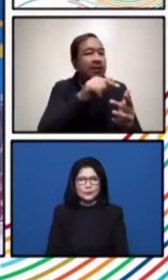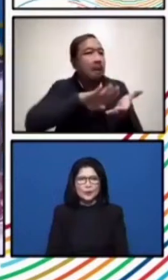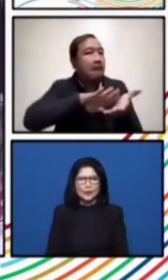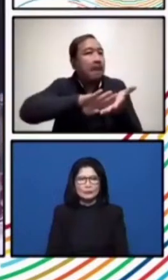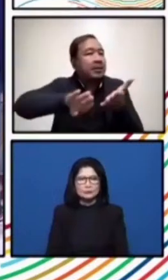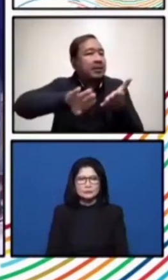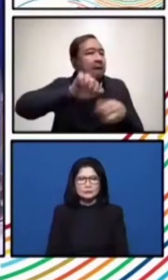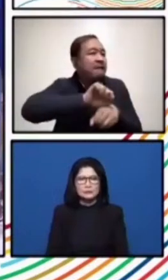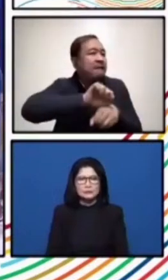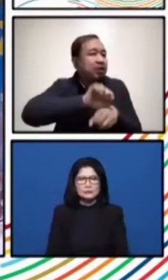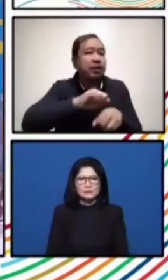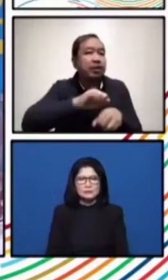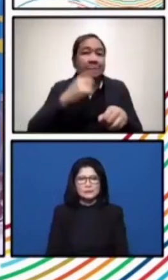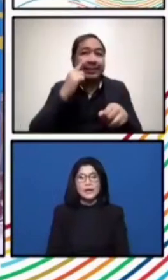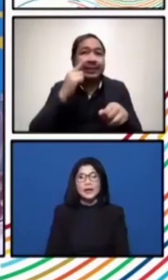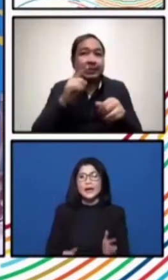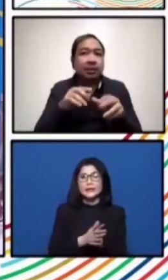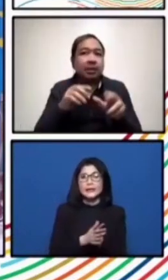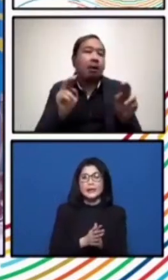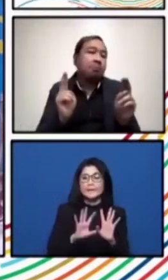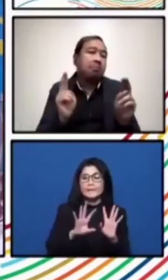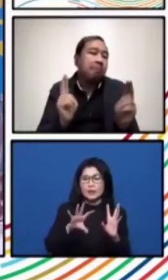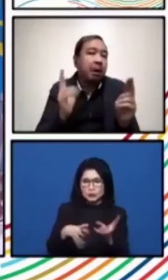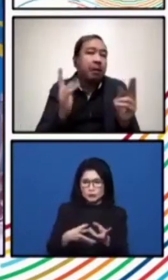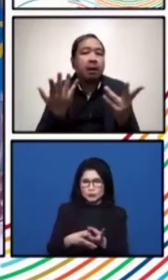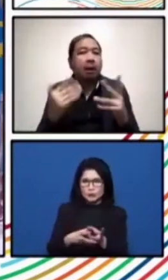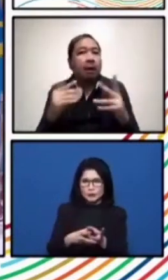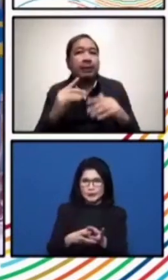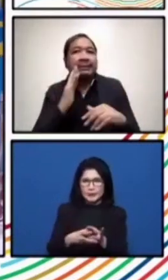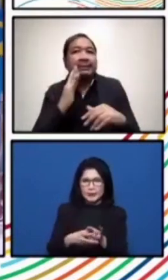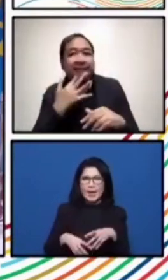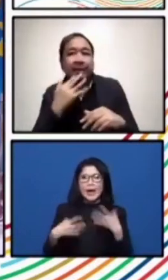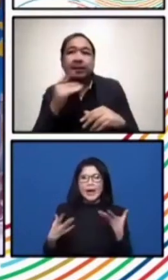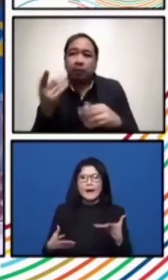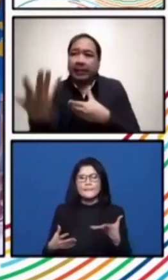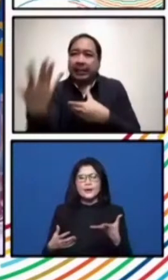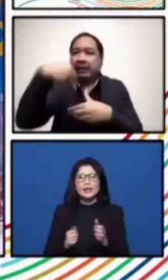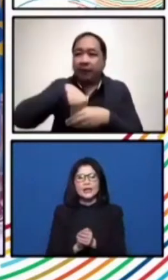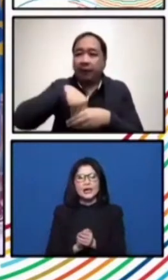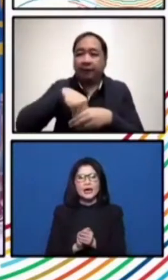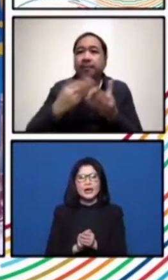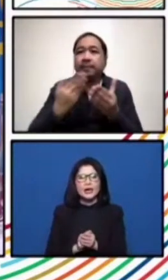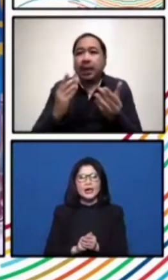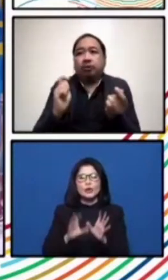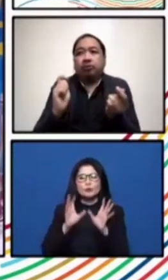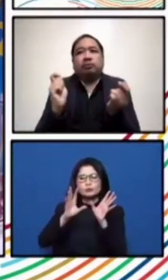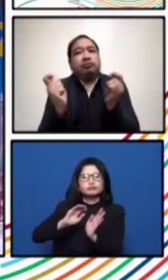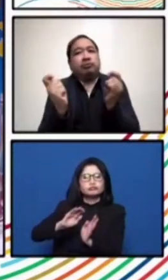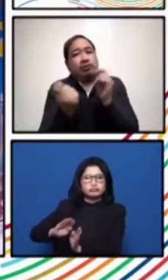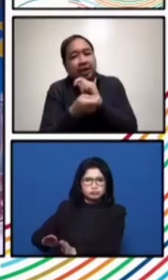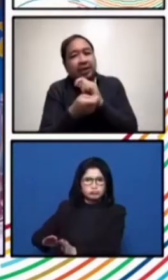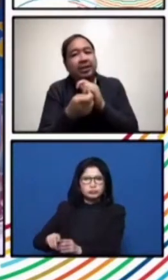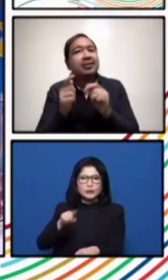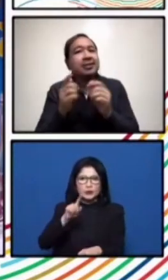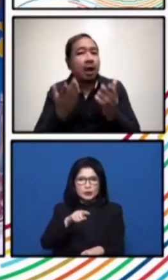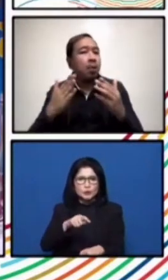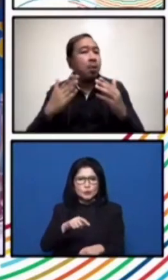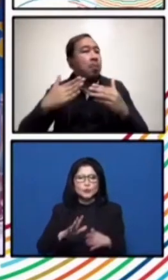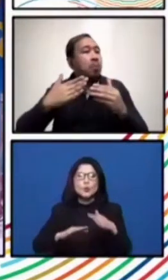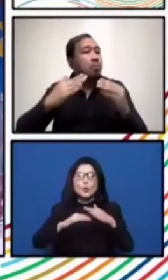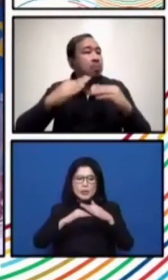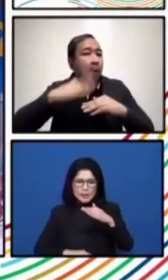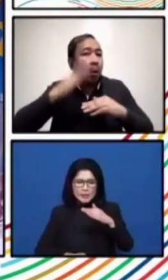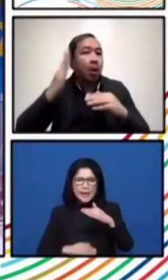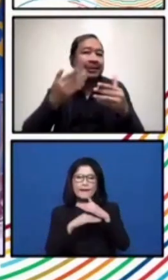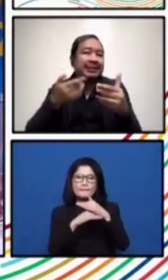minor moderate or severe they are in so um that's the change as we go along with a inclusiveness disability